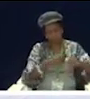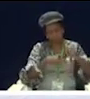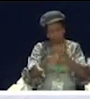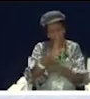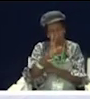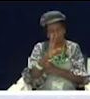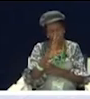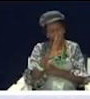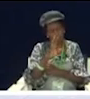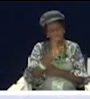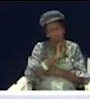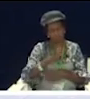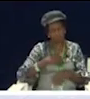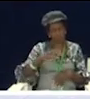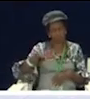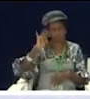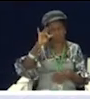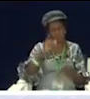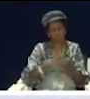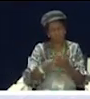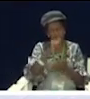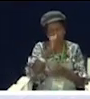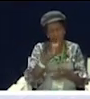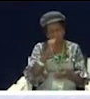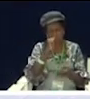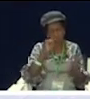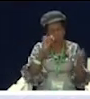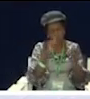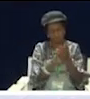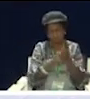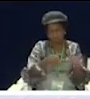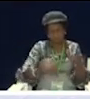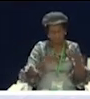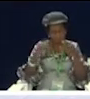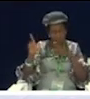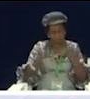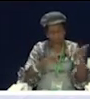I have discovered that secret, but how do I